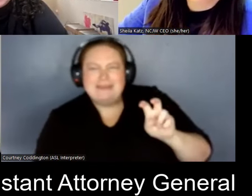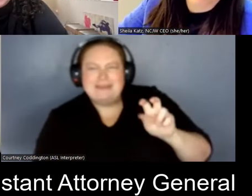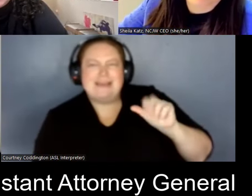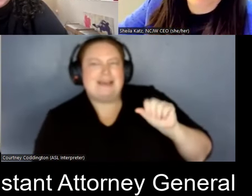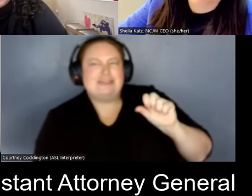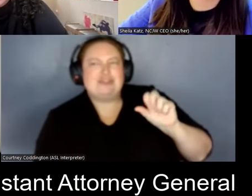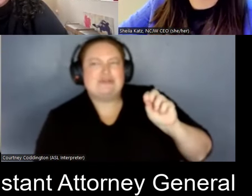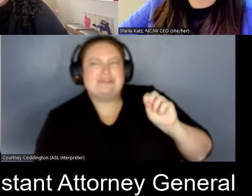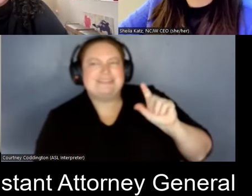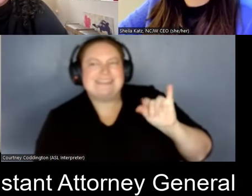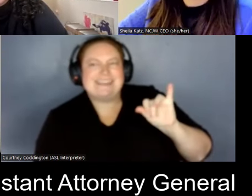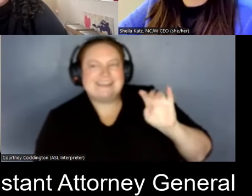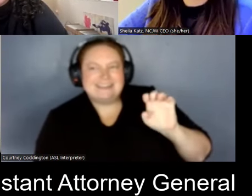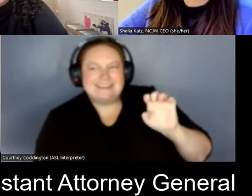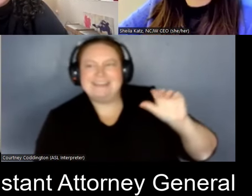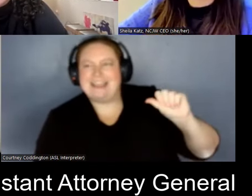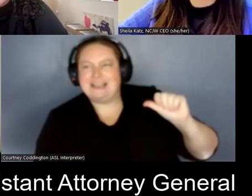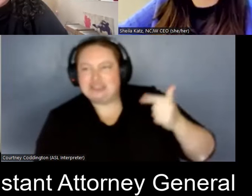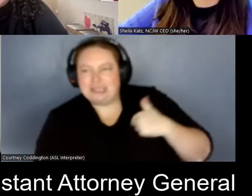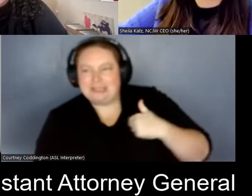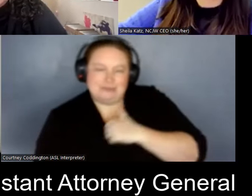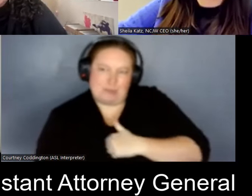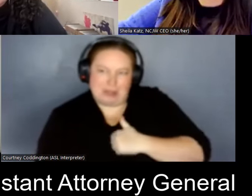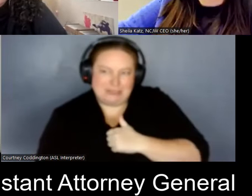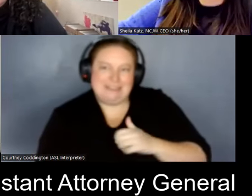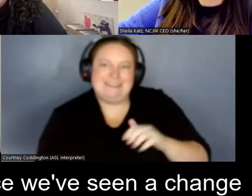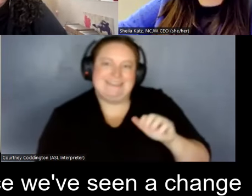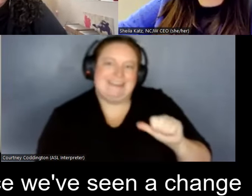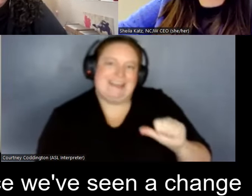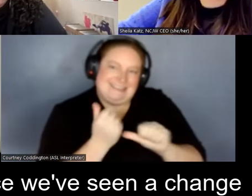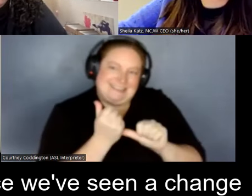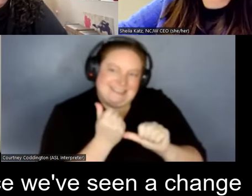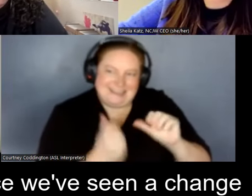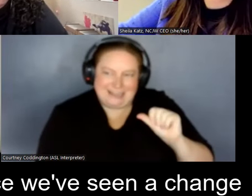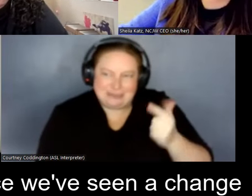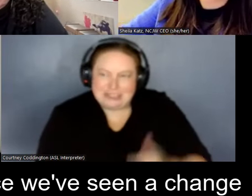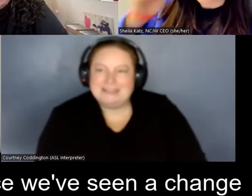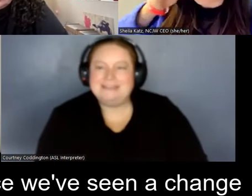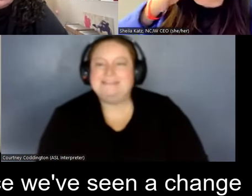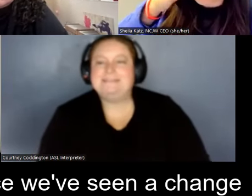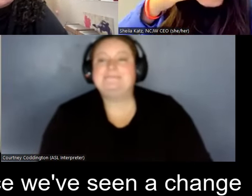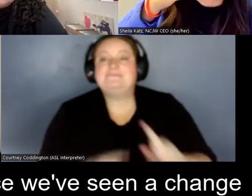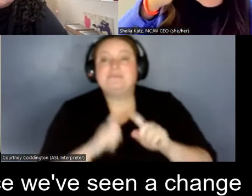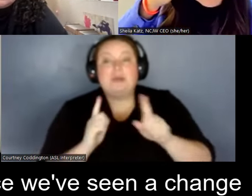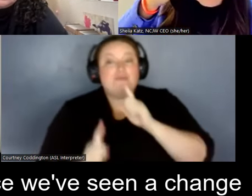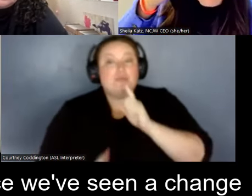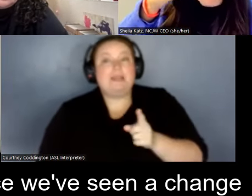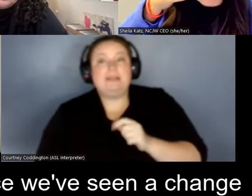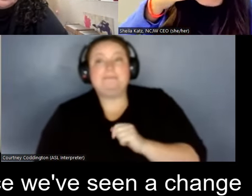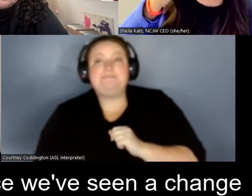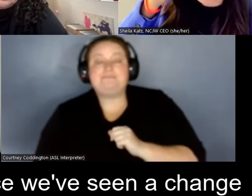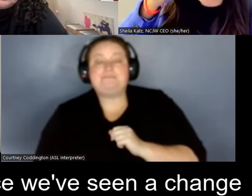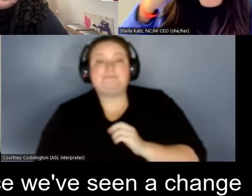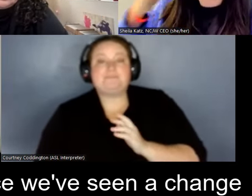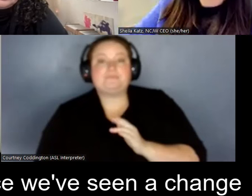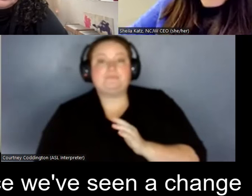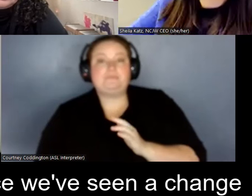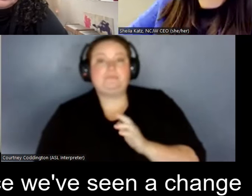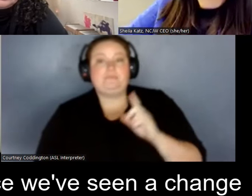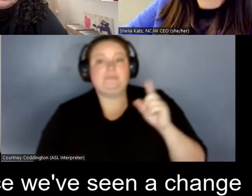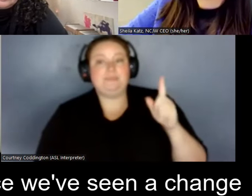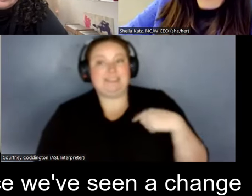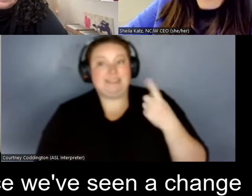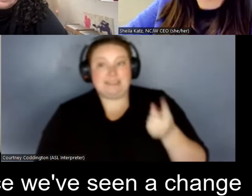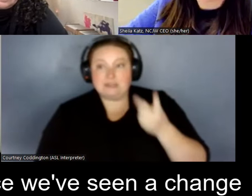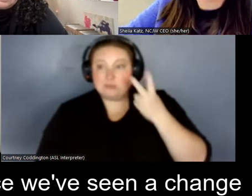Clark earlier, so apologies for that. But at any rate, so since we've